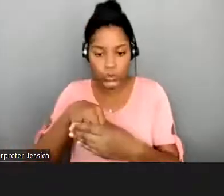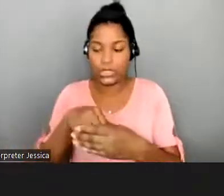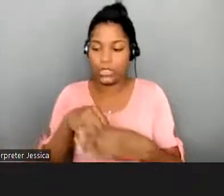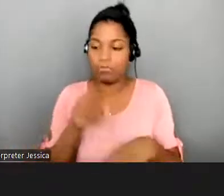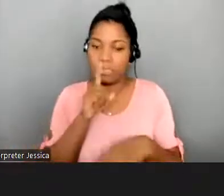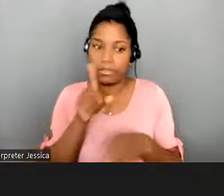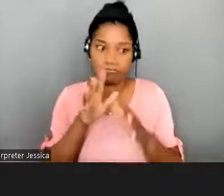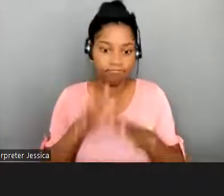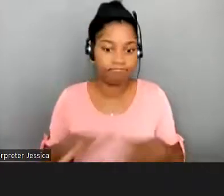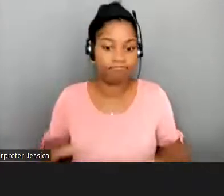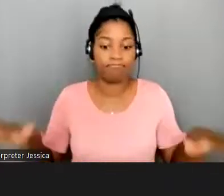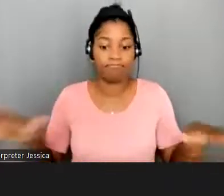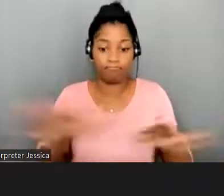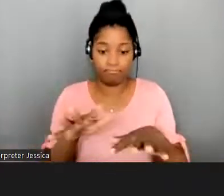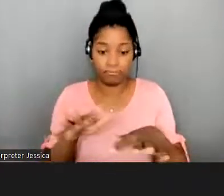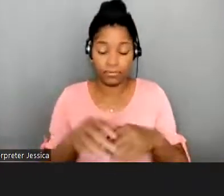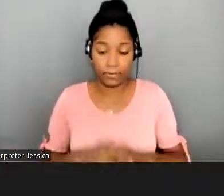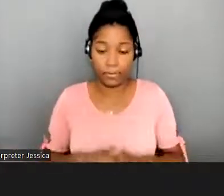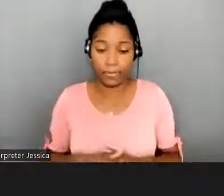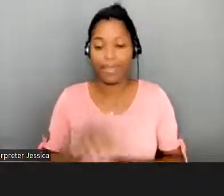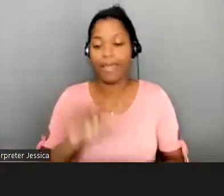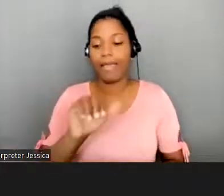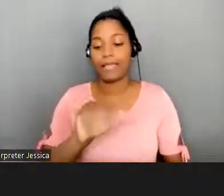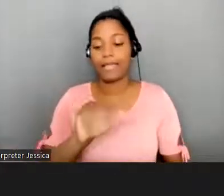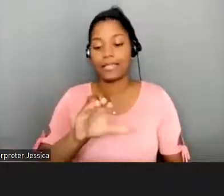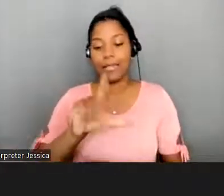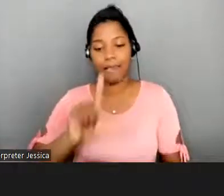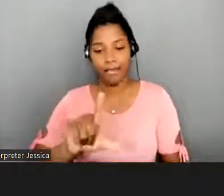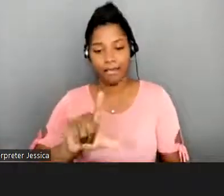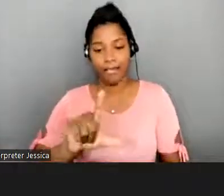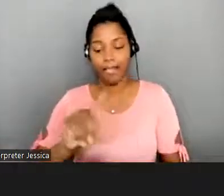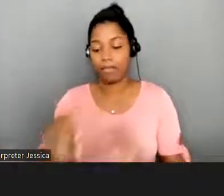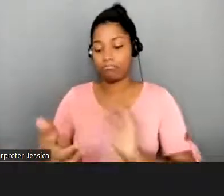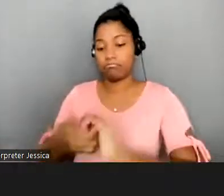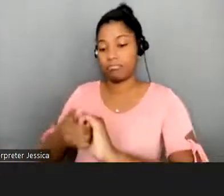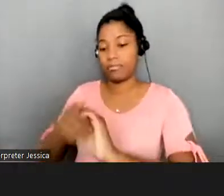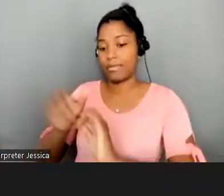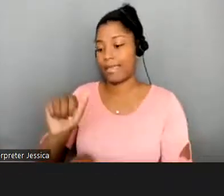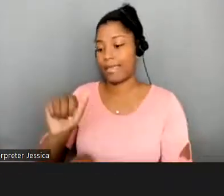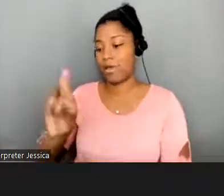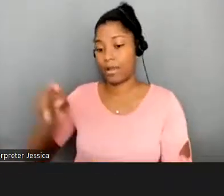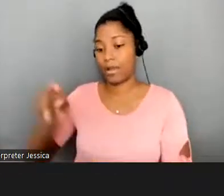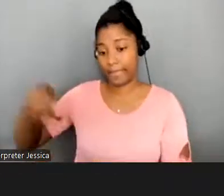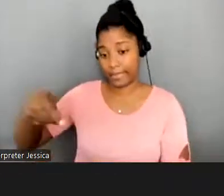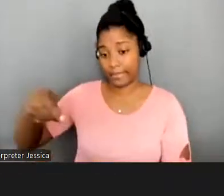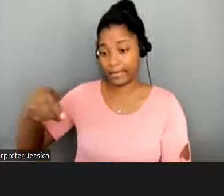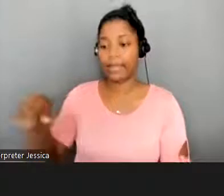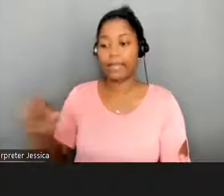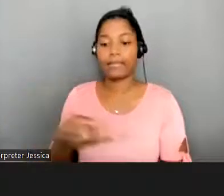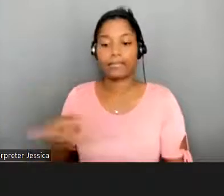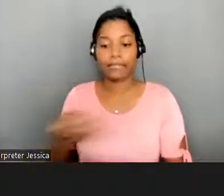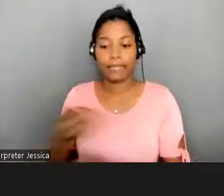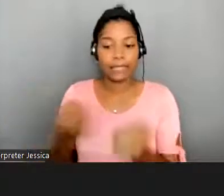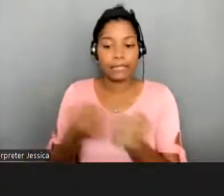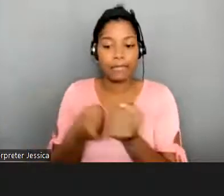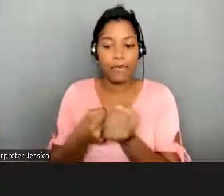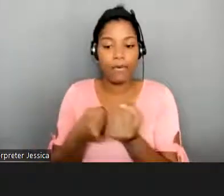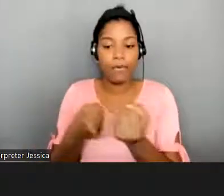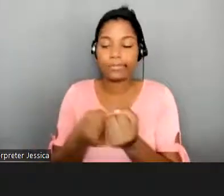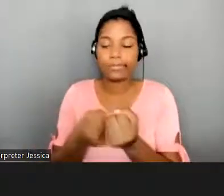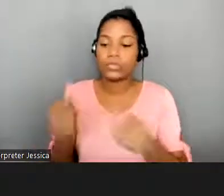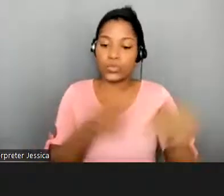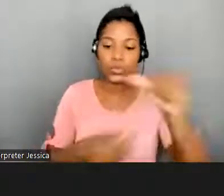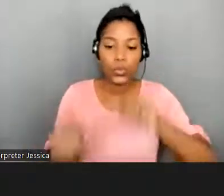life. To inform this work, ACL, in collaboration with AARP Foundation, supported the National Foundation for Social